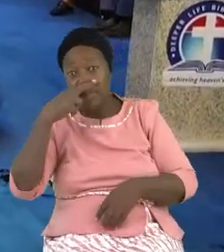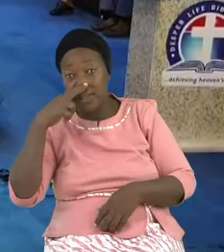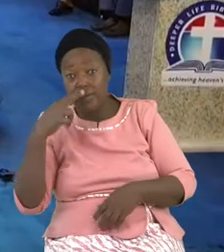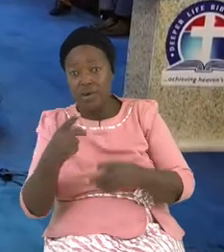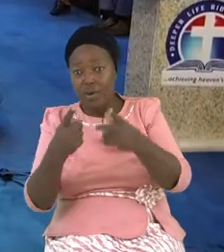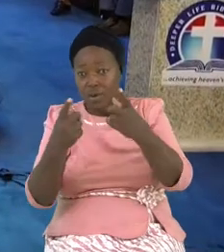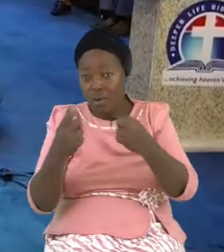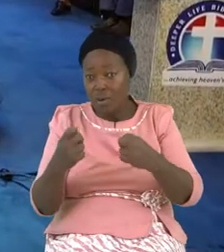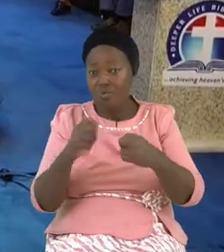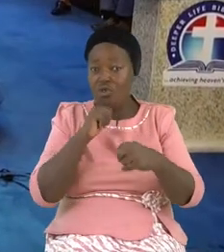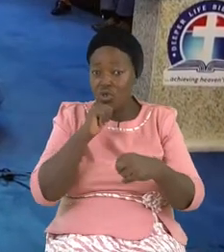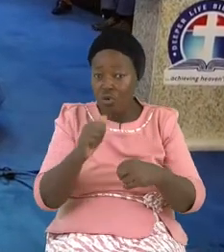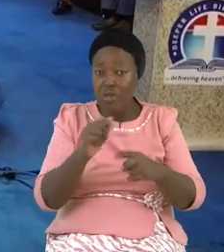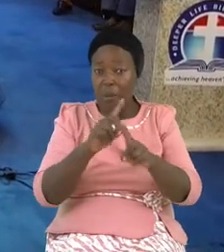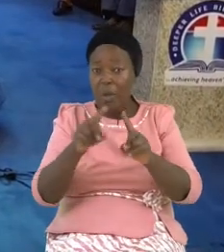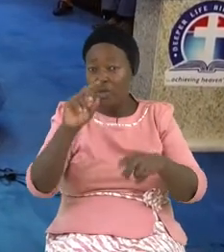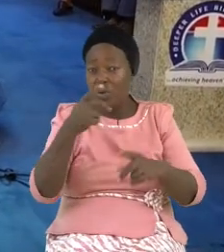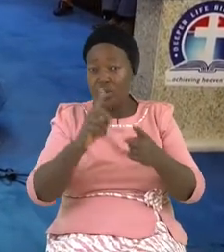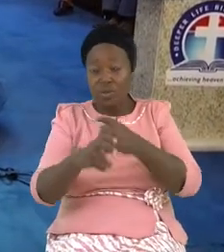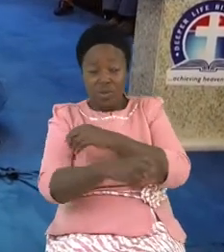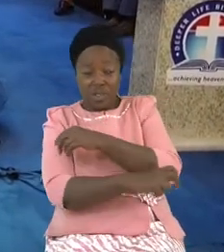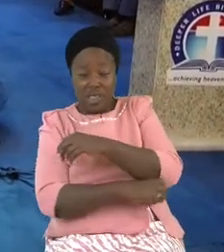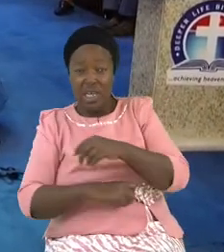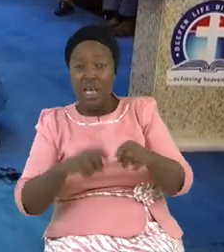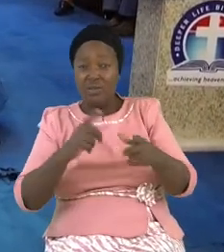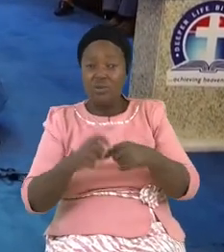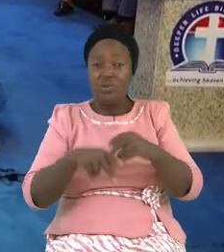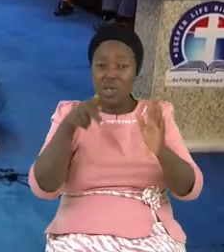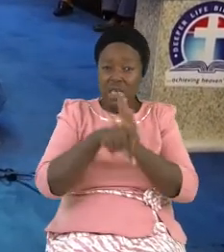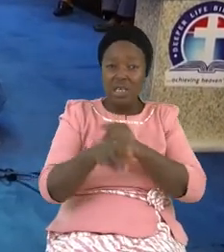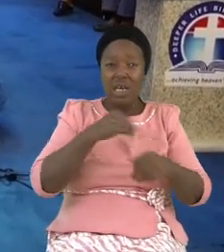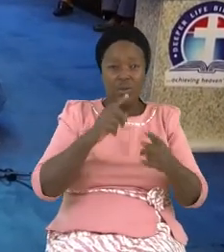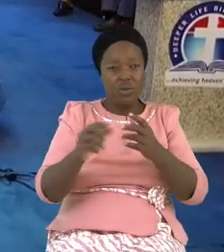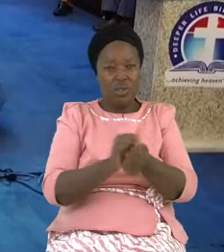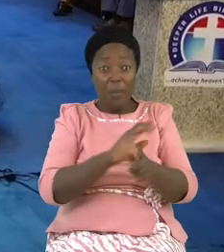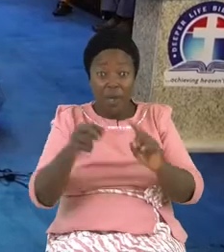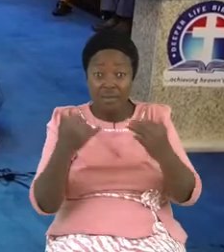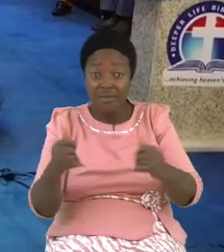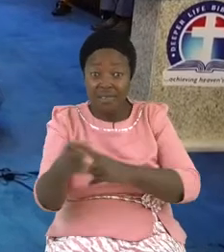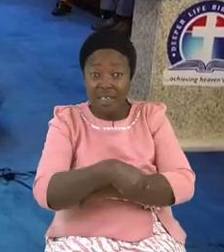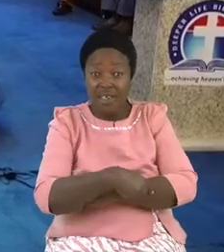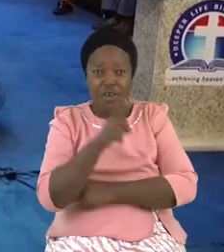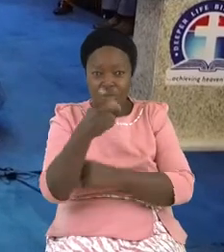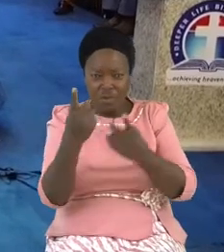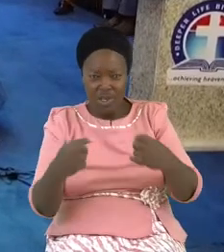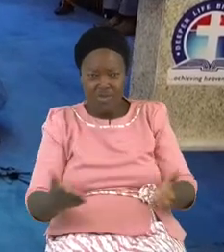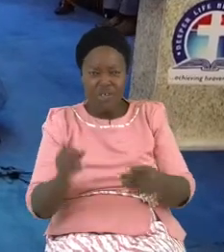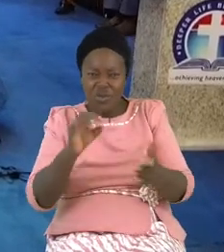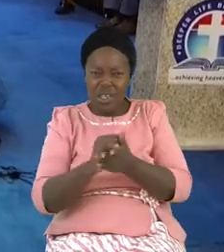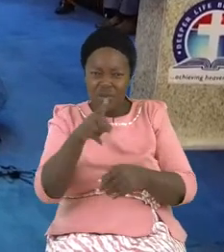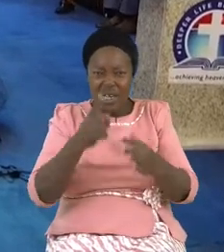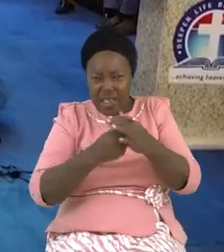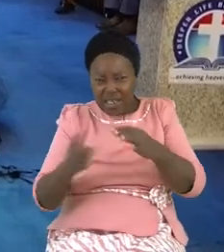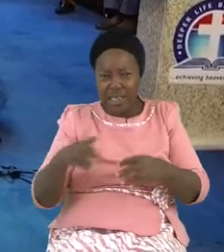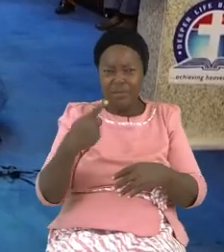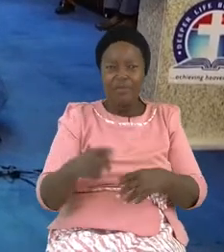steal and to kill and to destroy. But today, you came here so you can escape from the